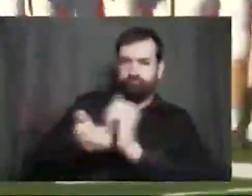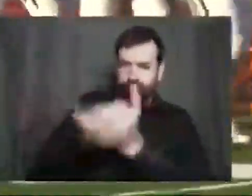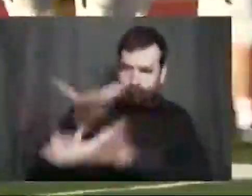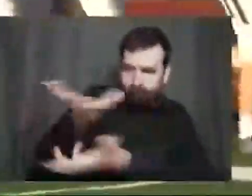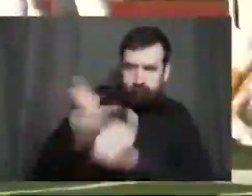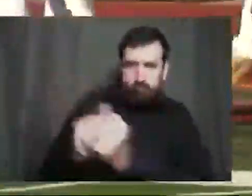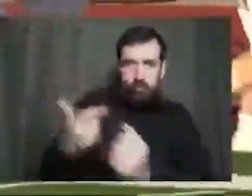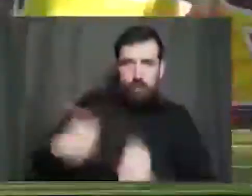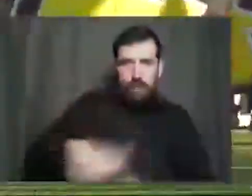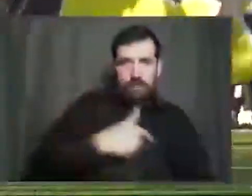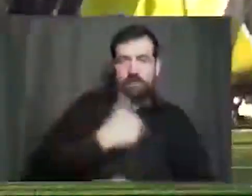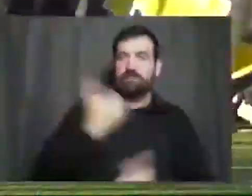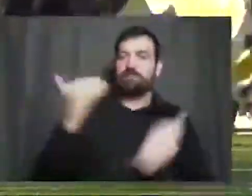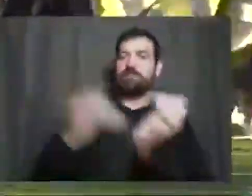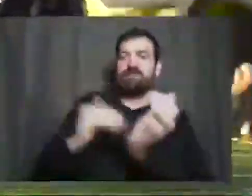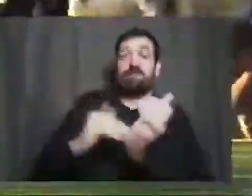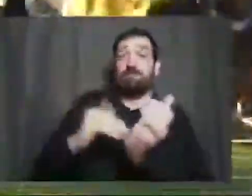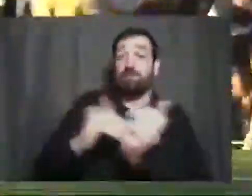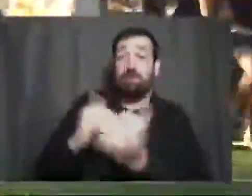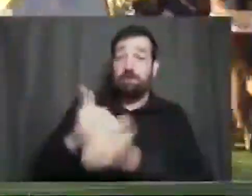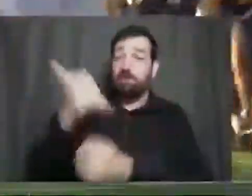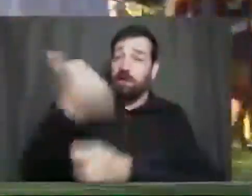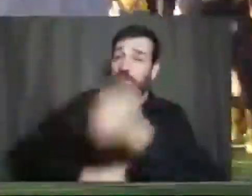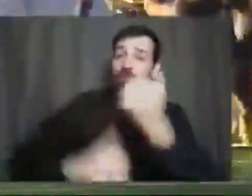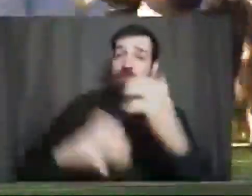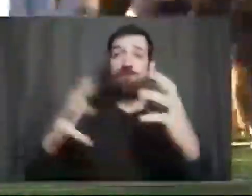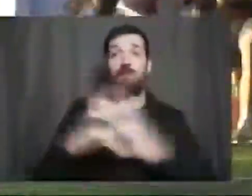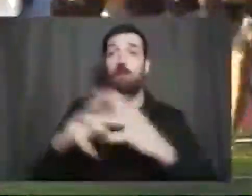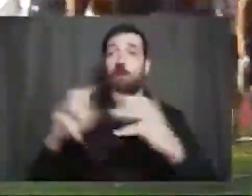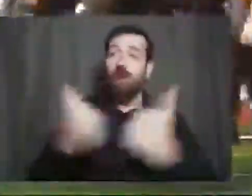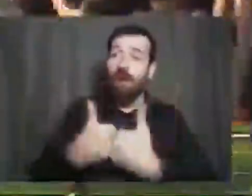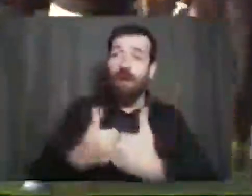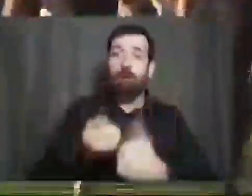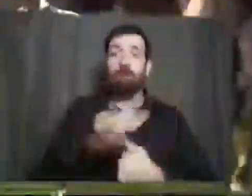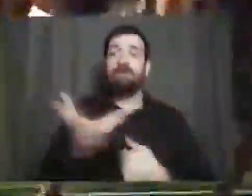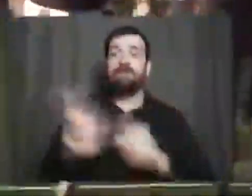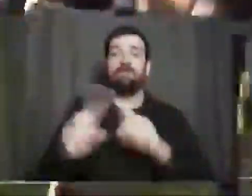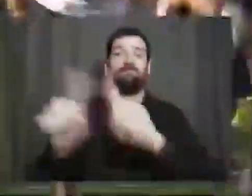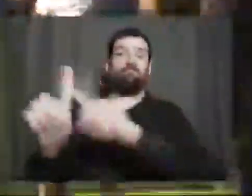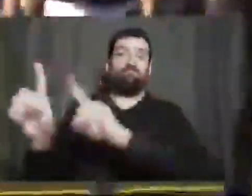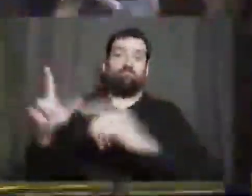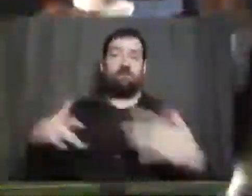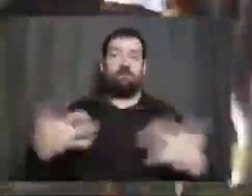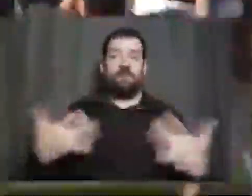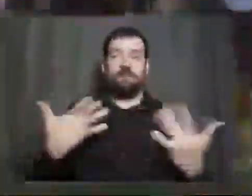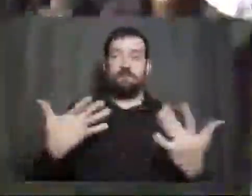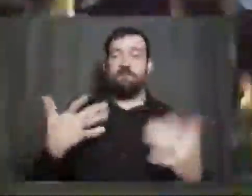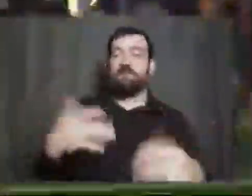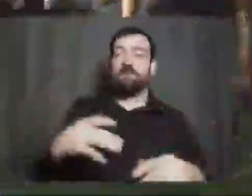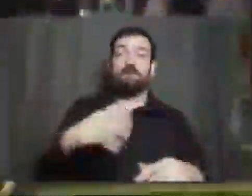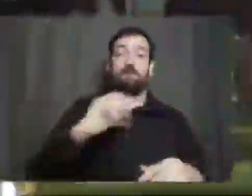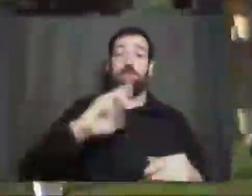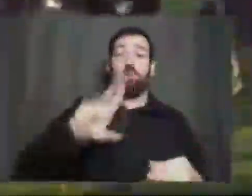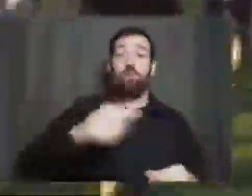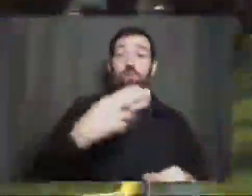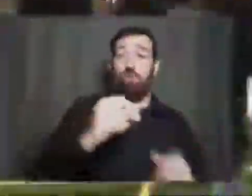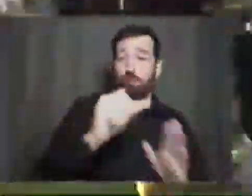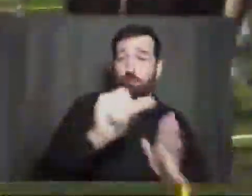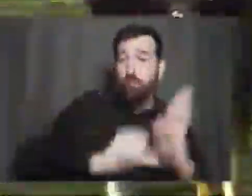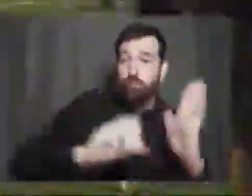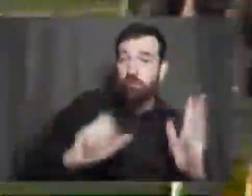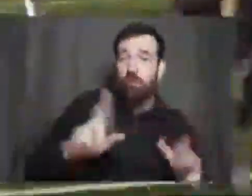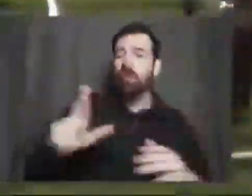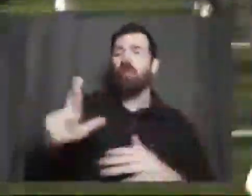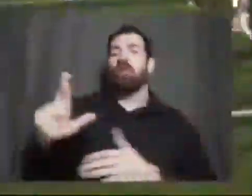every, particularly every football game and some other events as well. So whether that's an orthopedic surgeon or a non-operative sports medicine specialist.